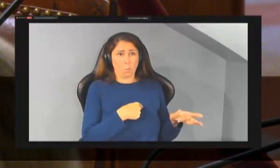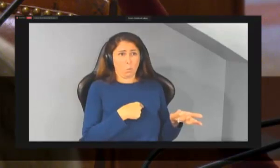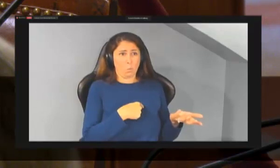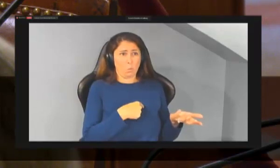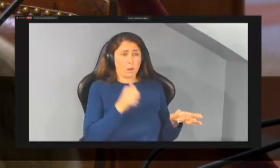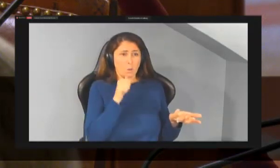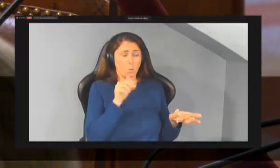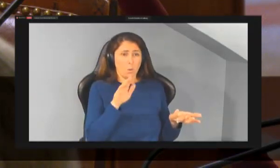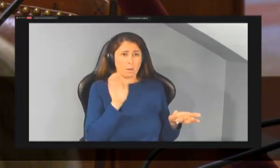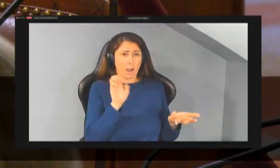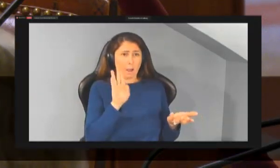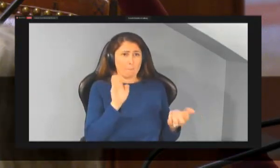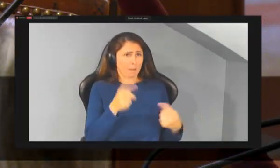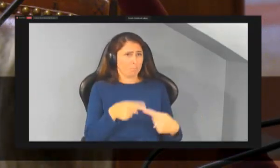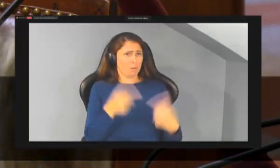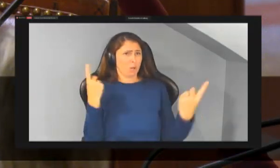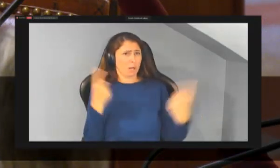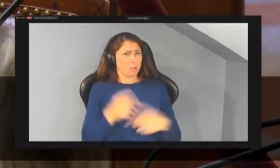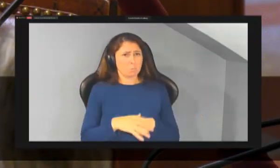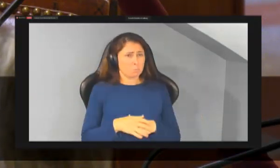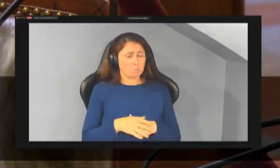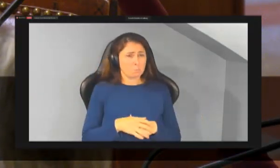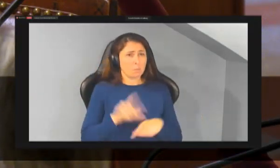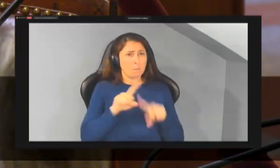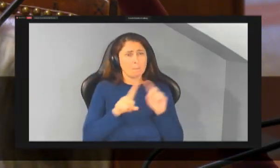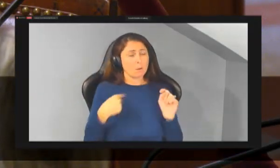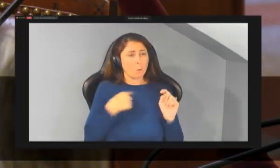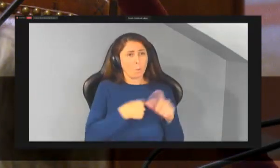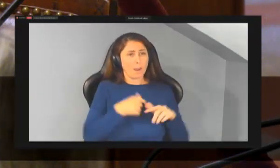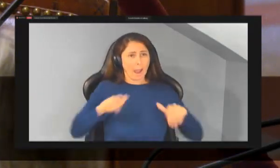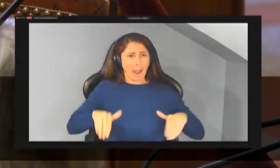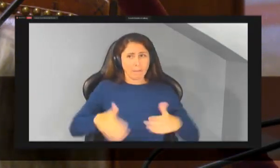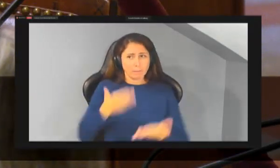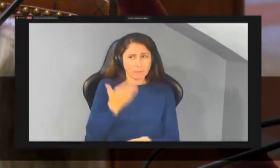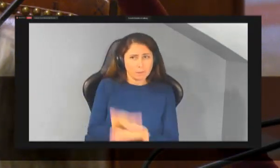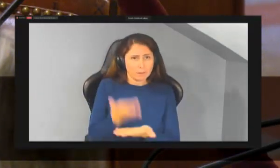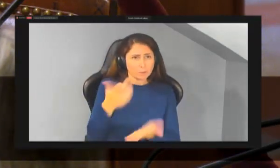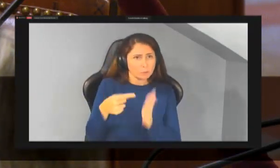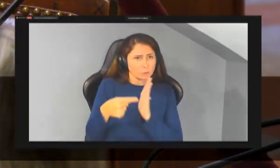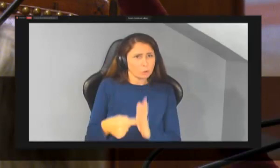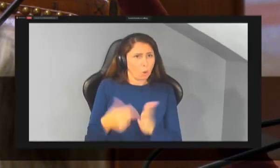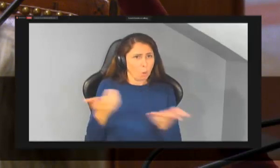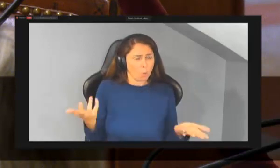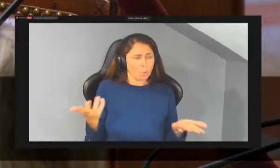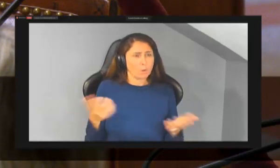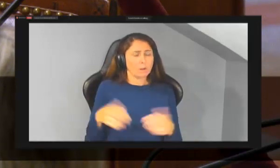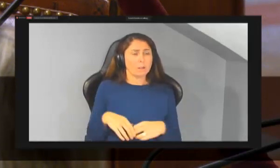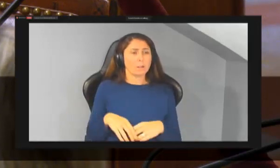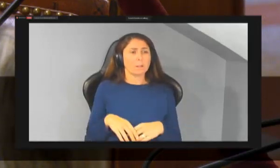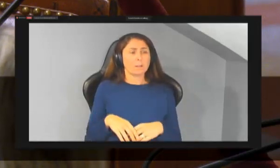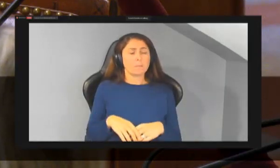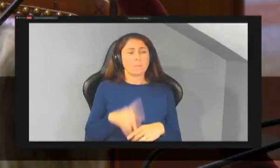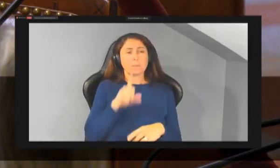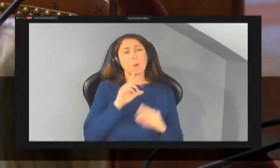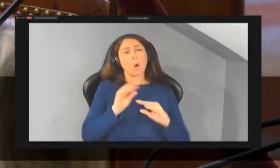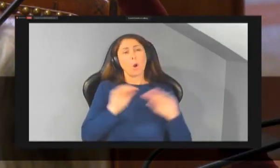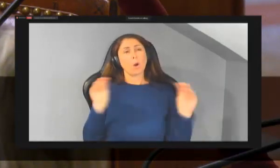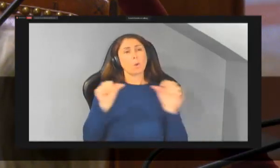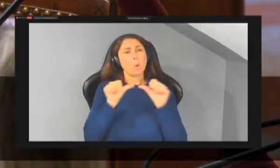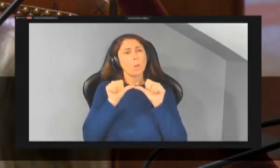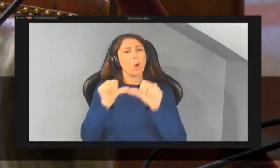objecting. But we haven't been shown that that's actually the case. And then there are no long-term